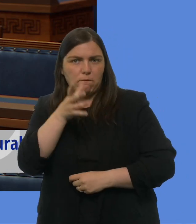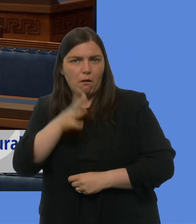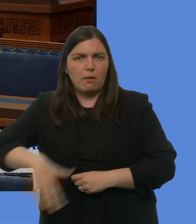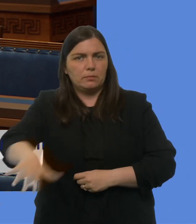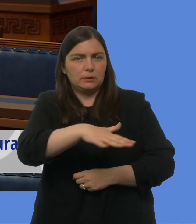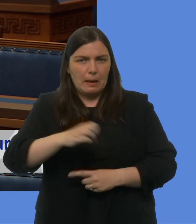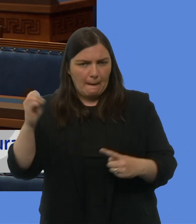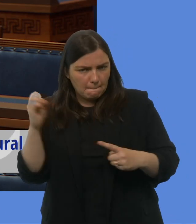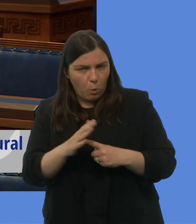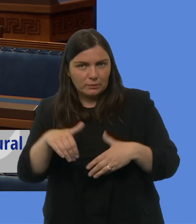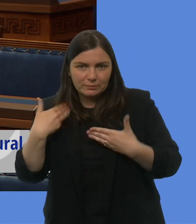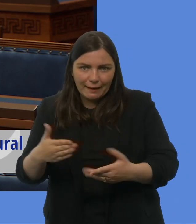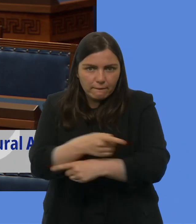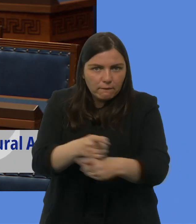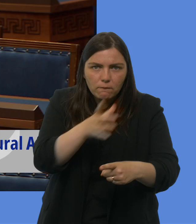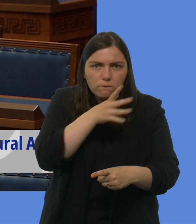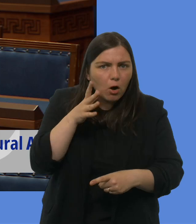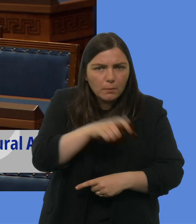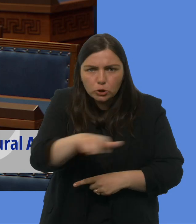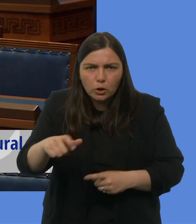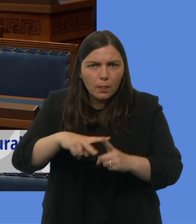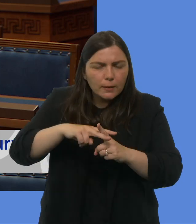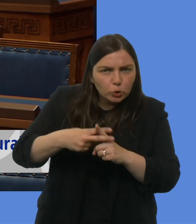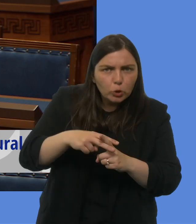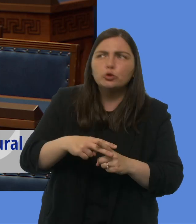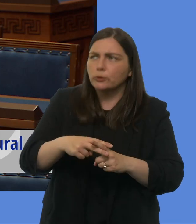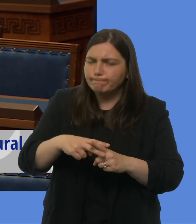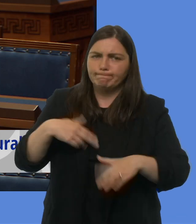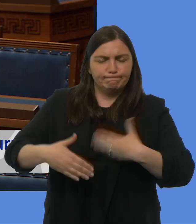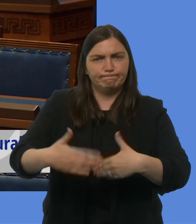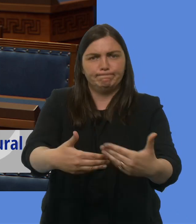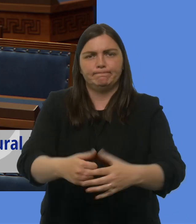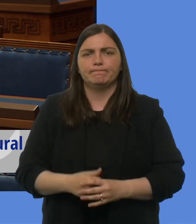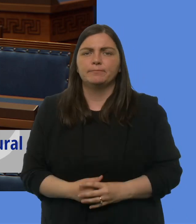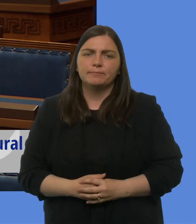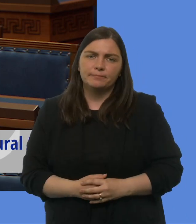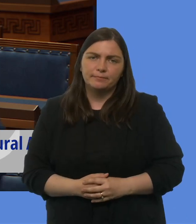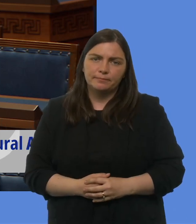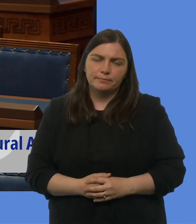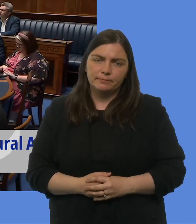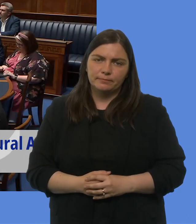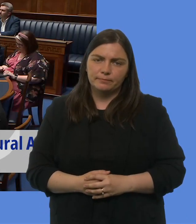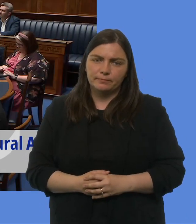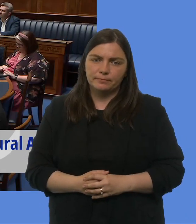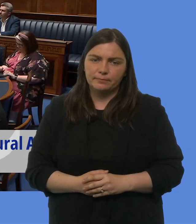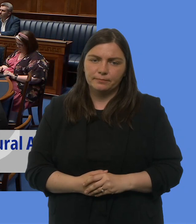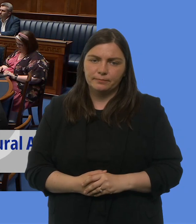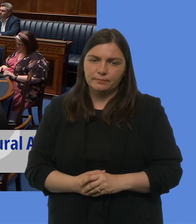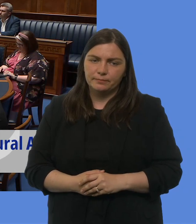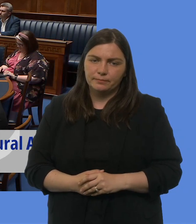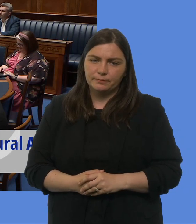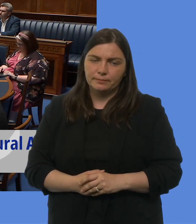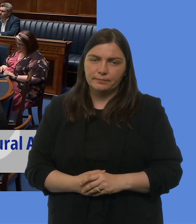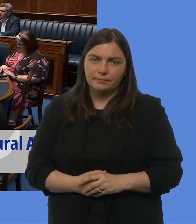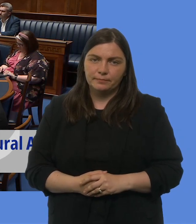to respond to that and to build resilience, and there's so much we can and should do in relation to climate change. Mr